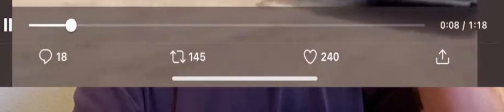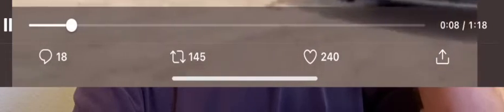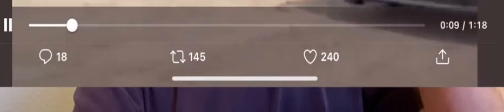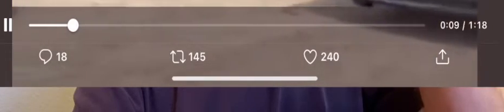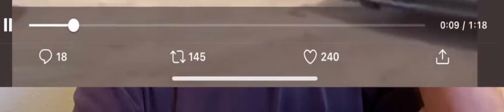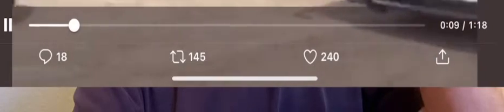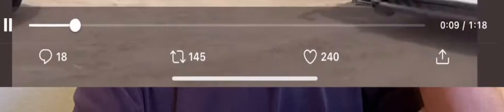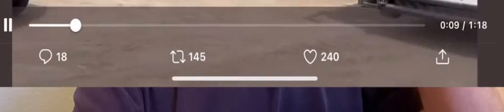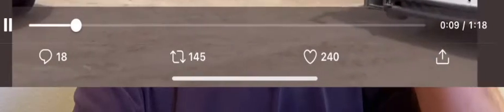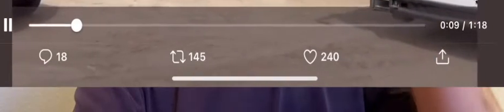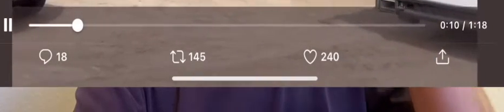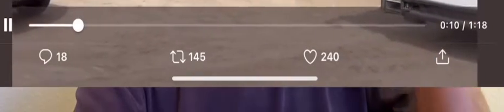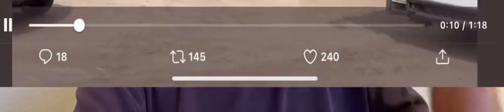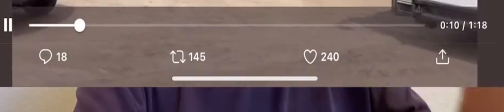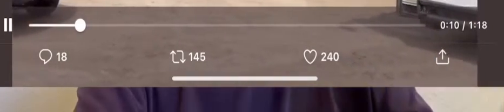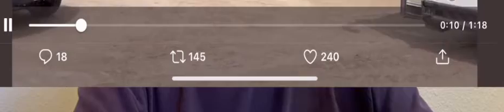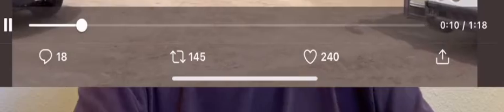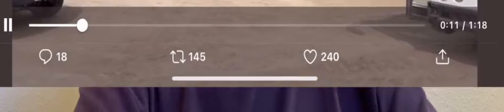this is what we found.